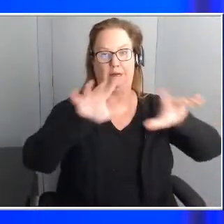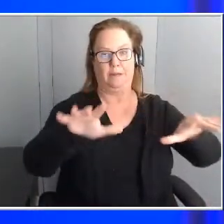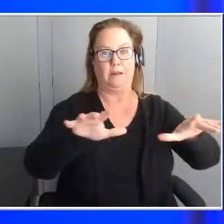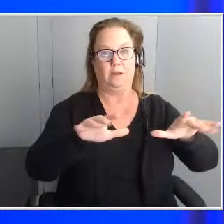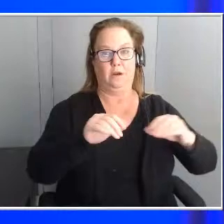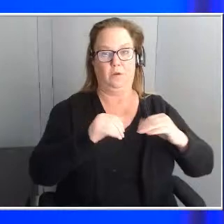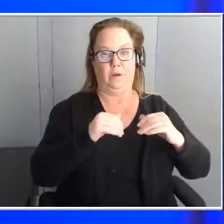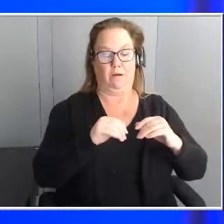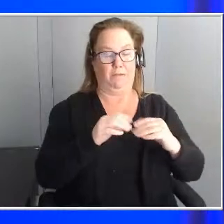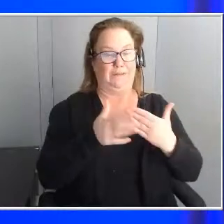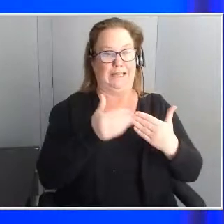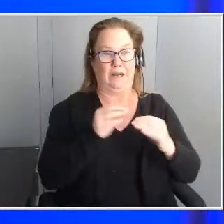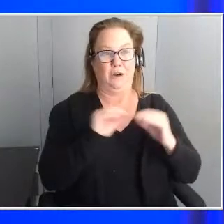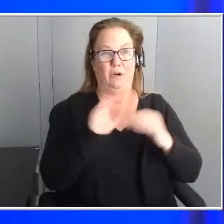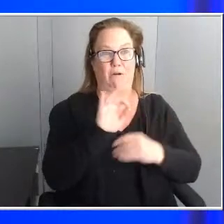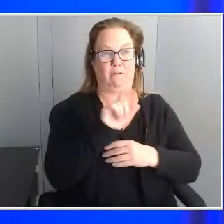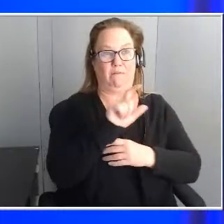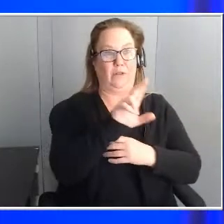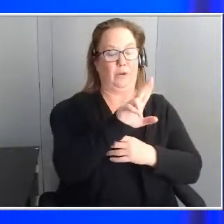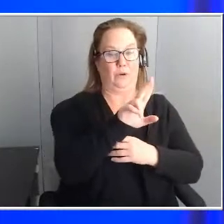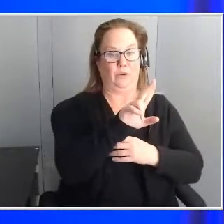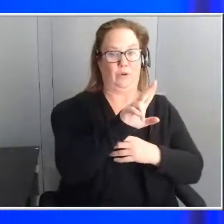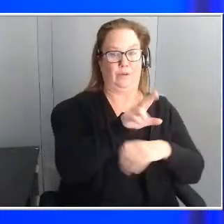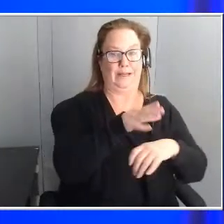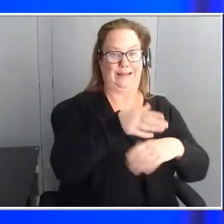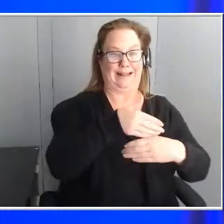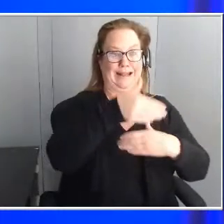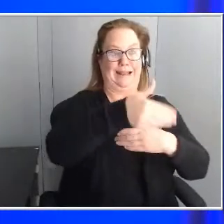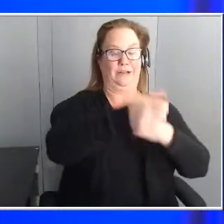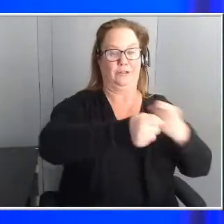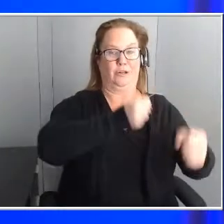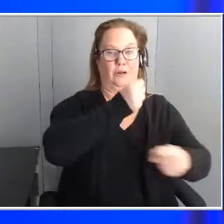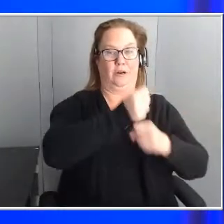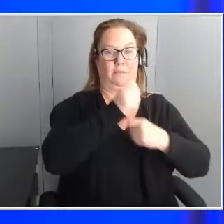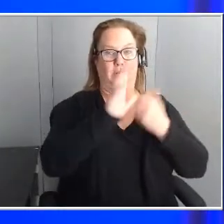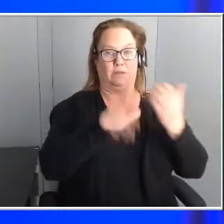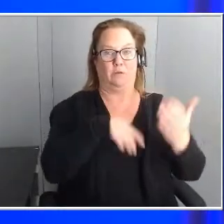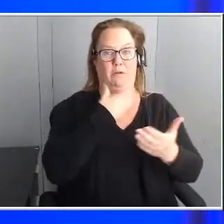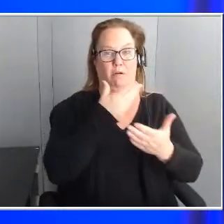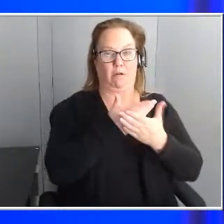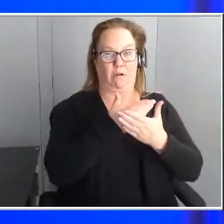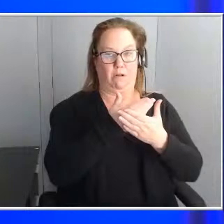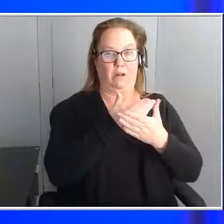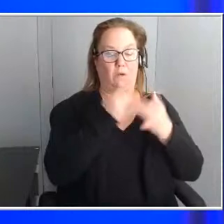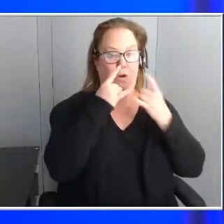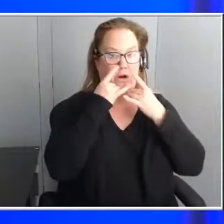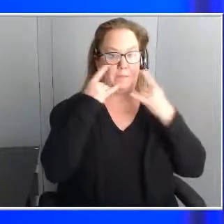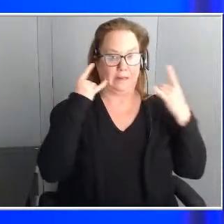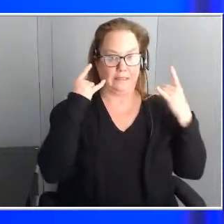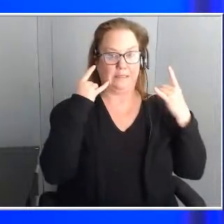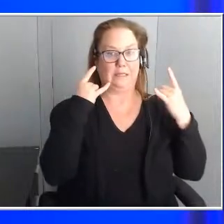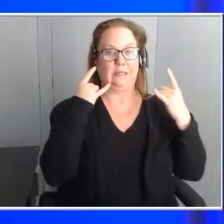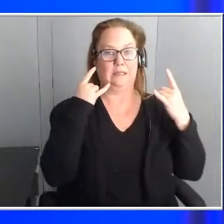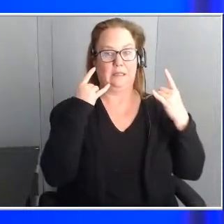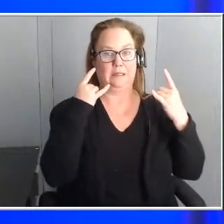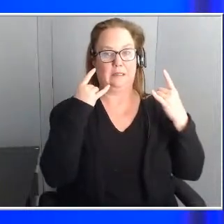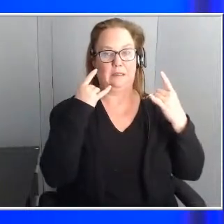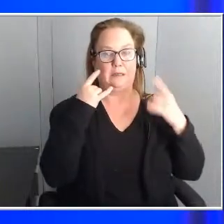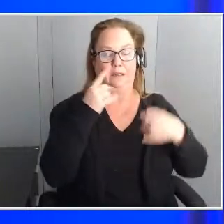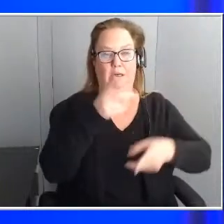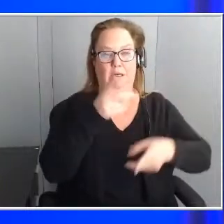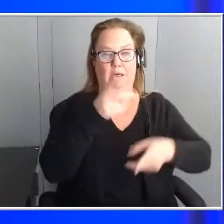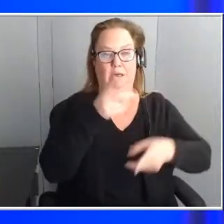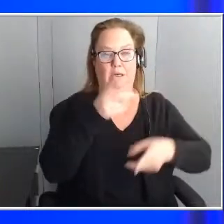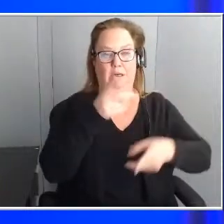no flu that following season because we were all wearing masks. We were careful about staying